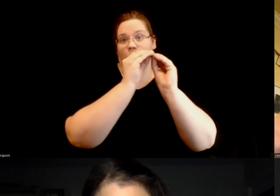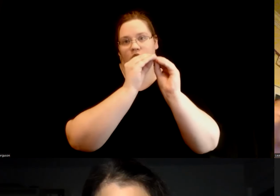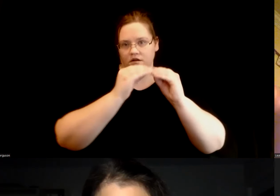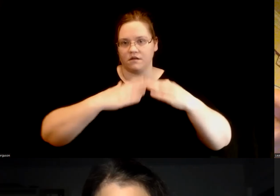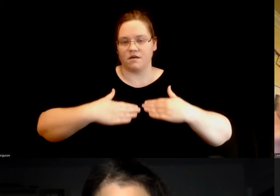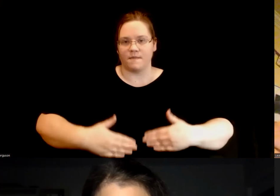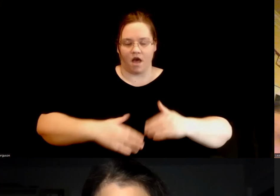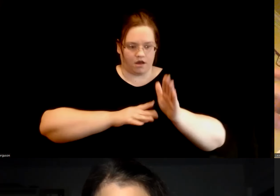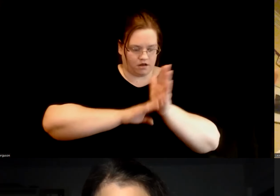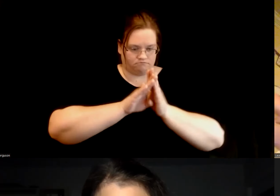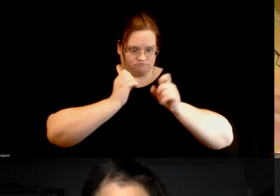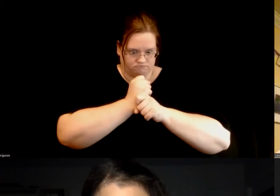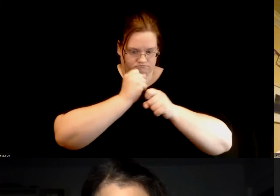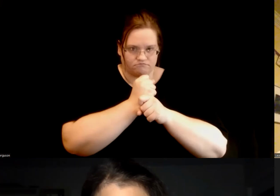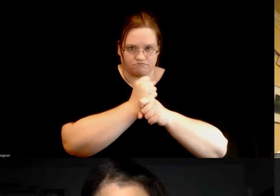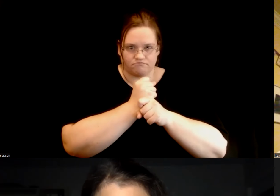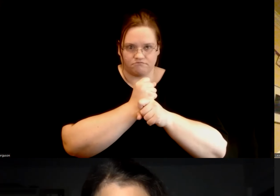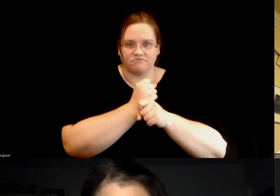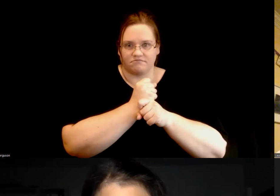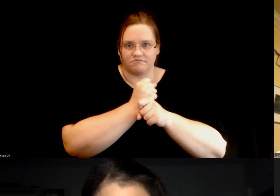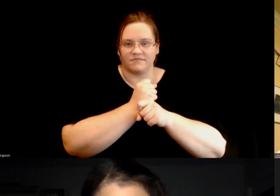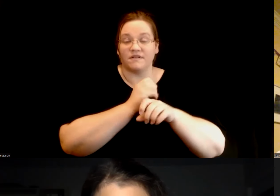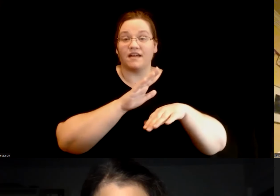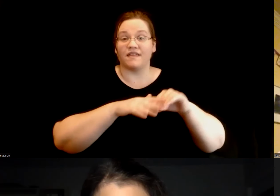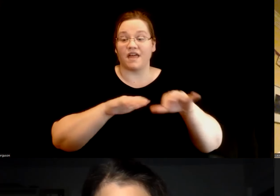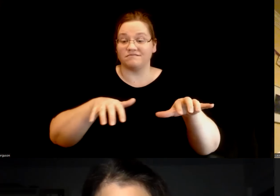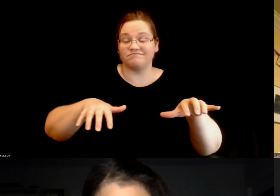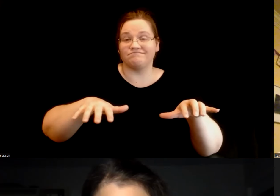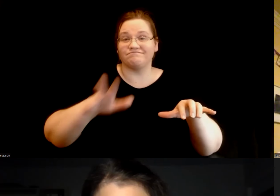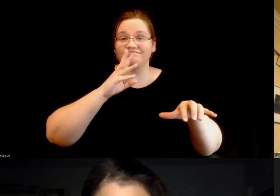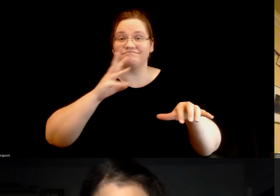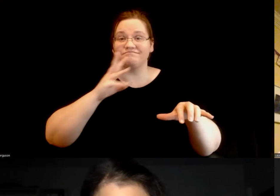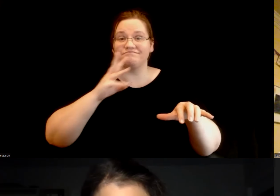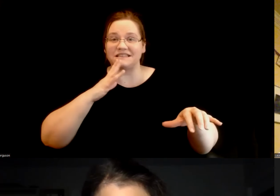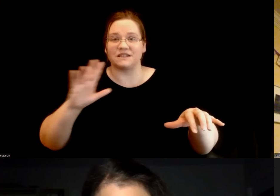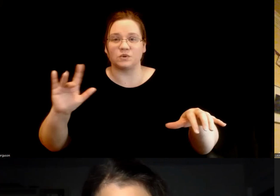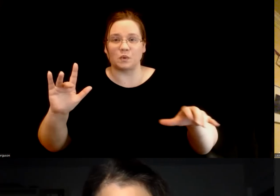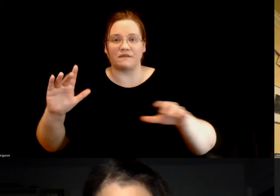response than this group, this large group of 16 to 25-year-old